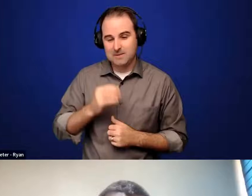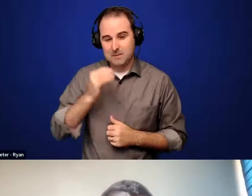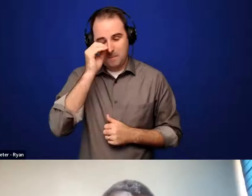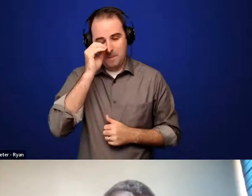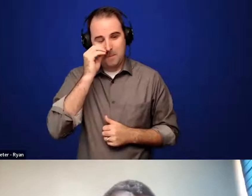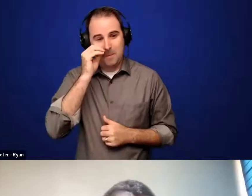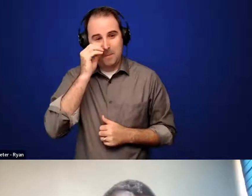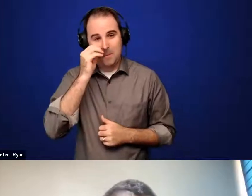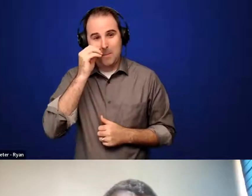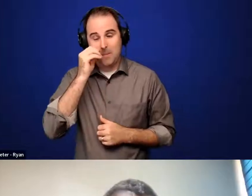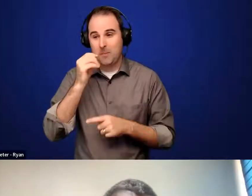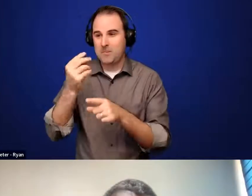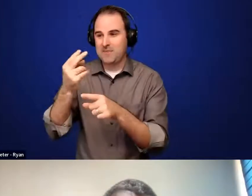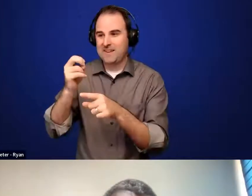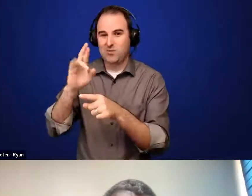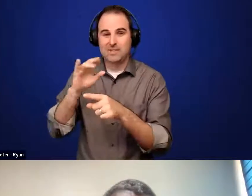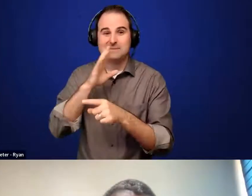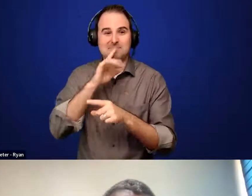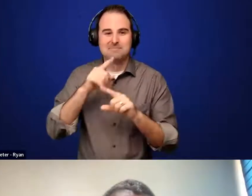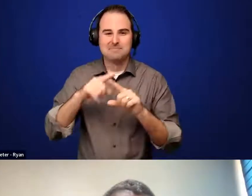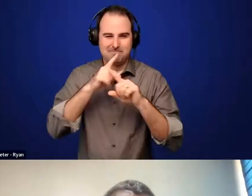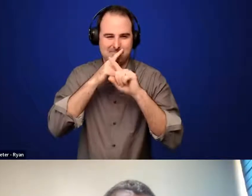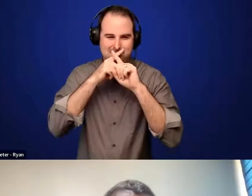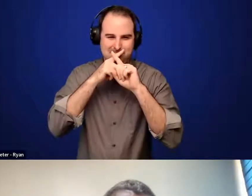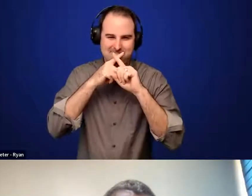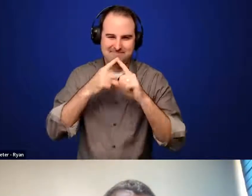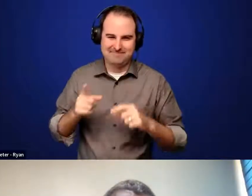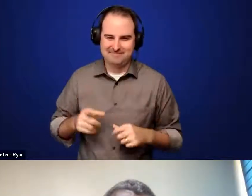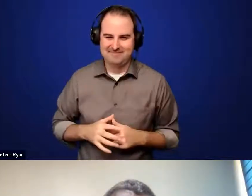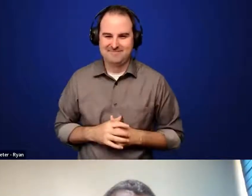You're muted, Henry. You're muted.